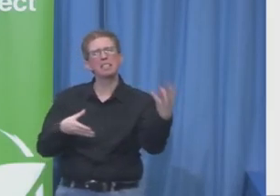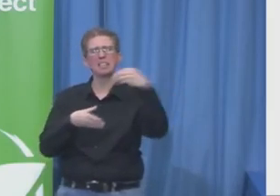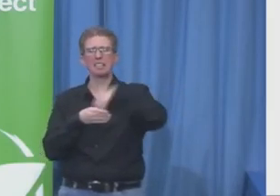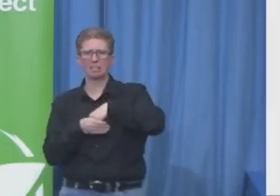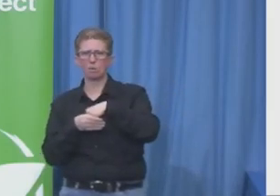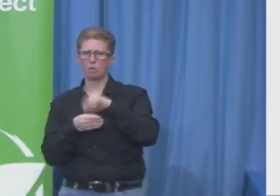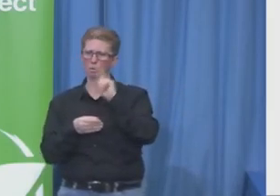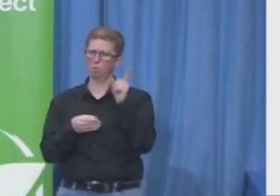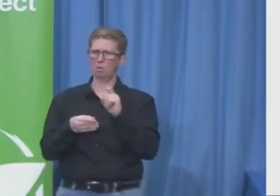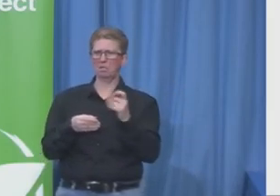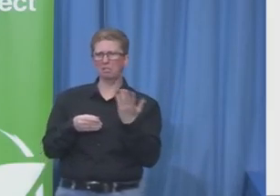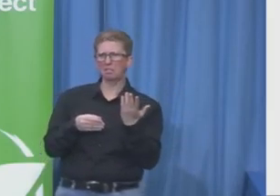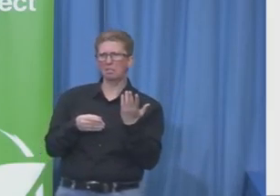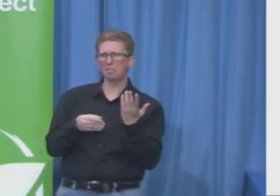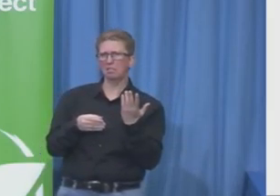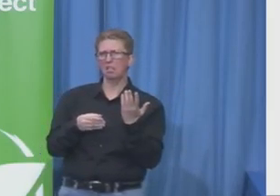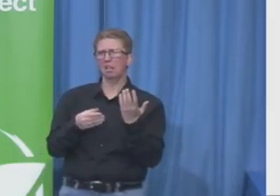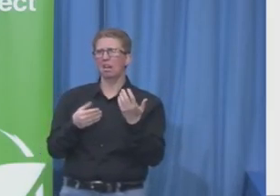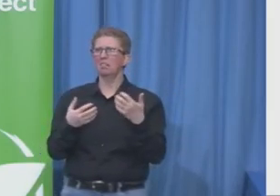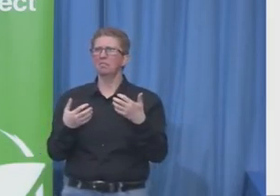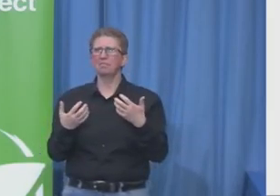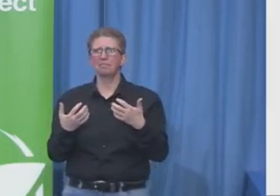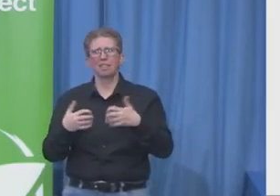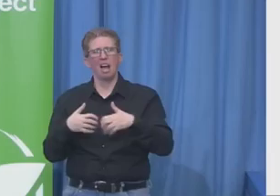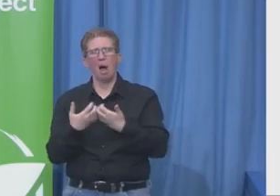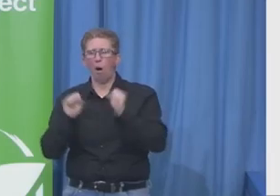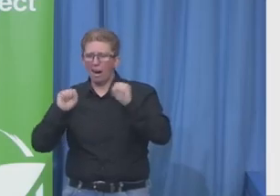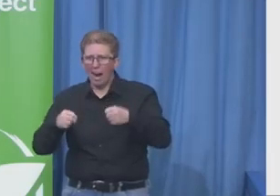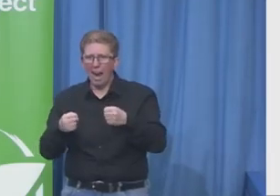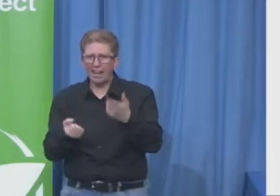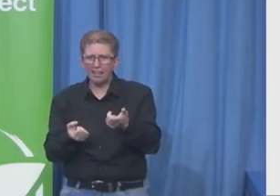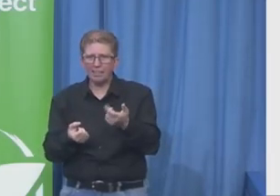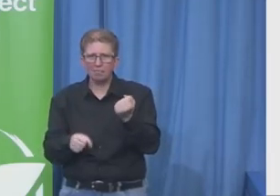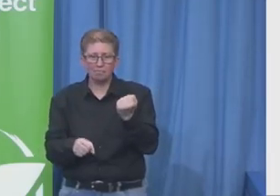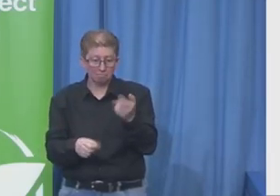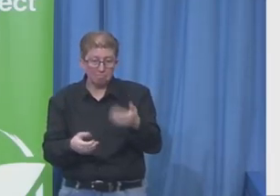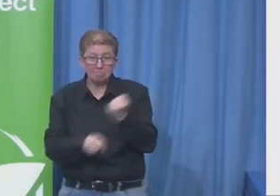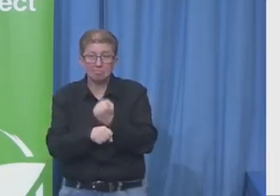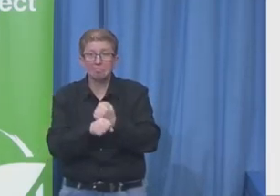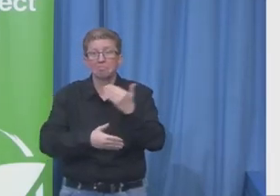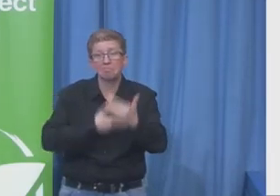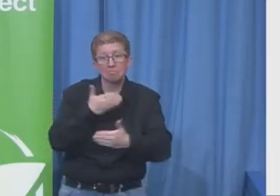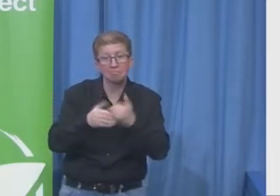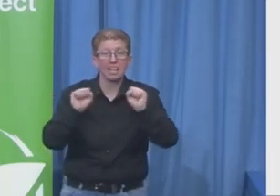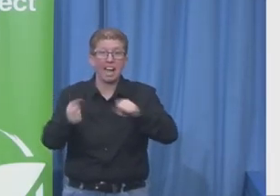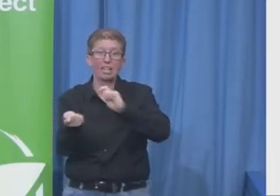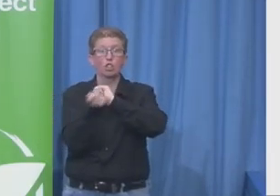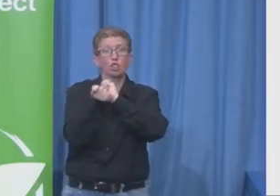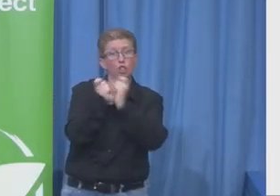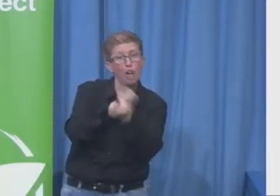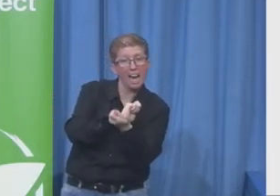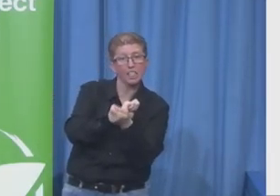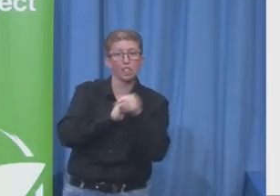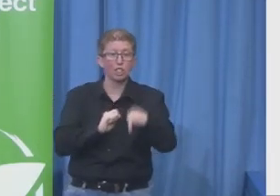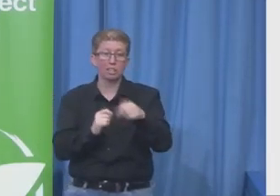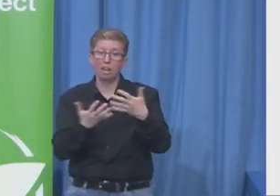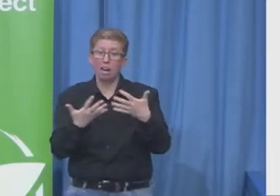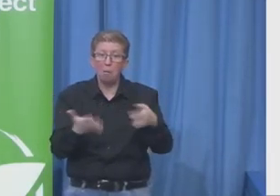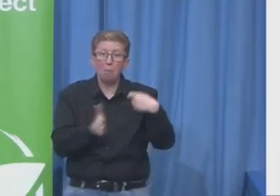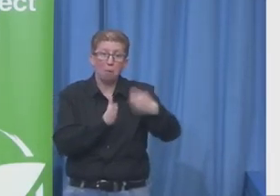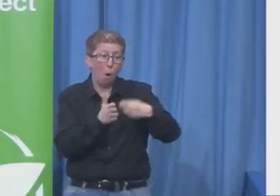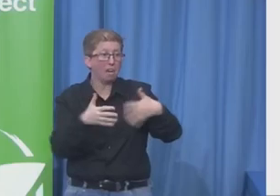changing application forms, training the people who evaluate projects? What do you do on the ground when you mainstream?